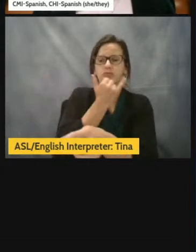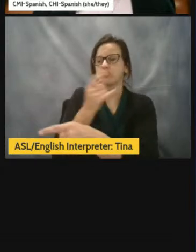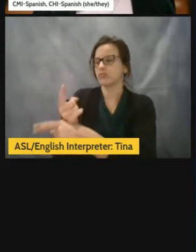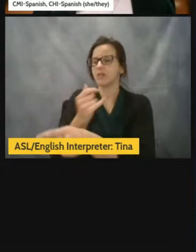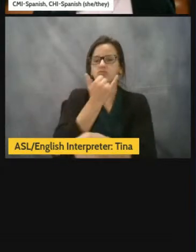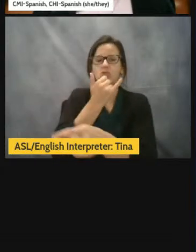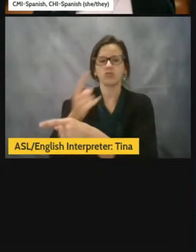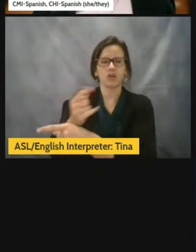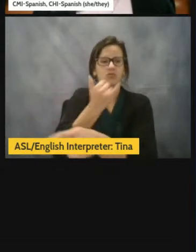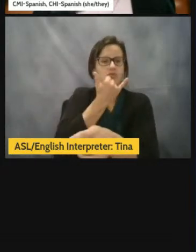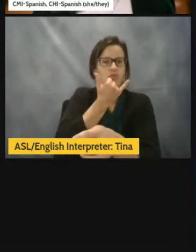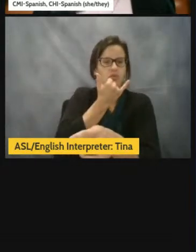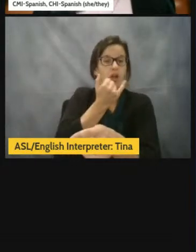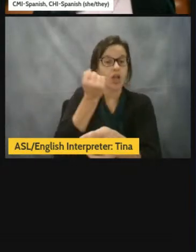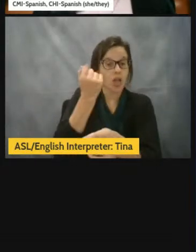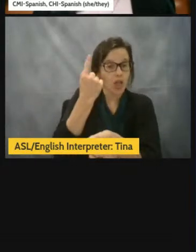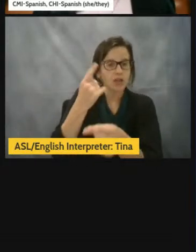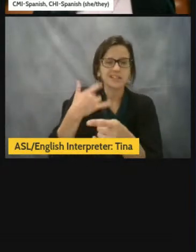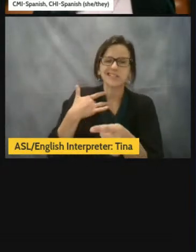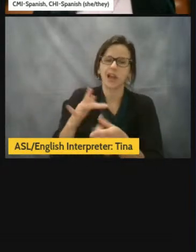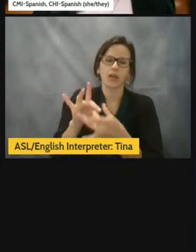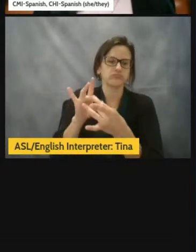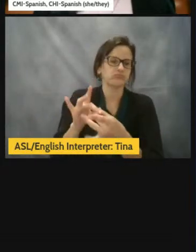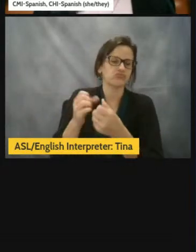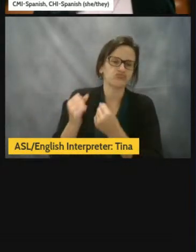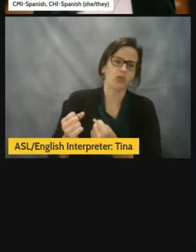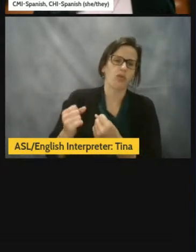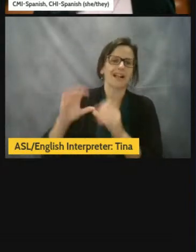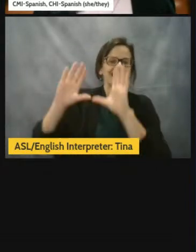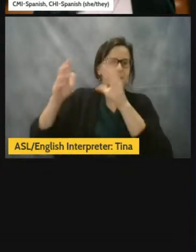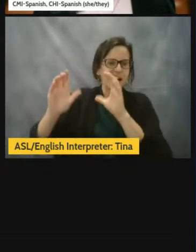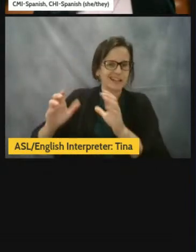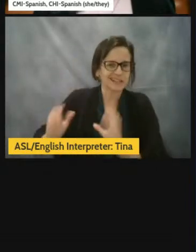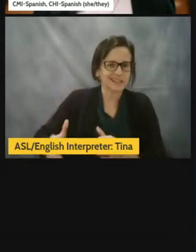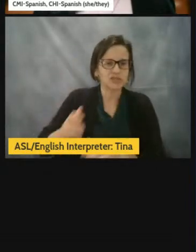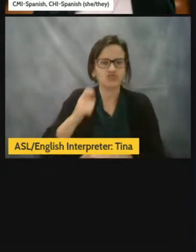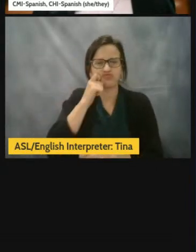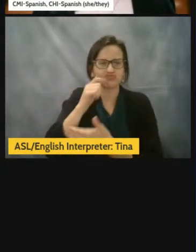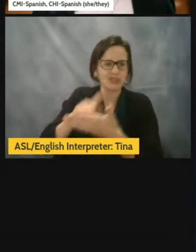classism, racism, colonialism, and more.